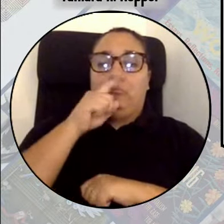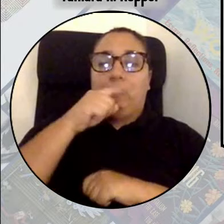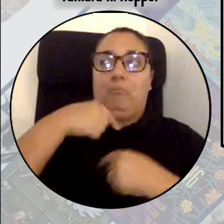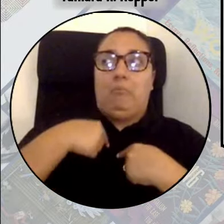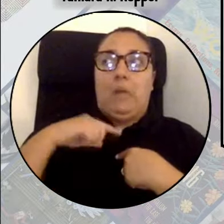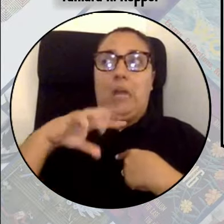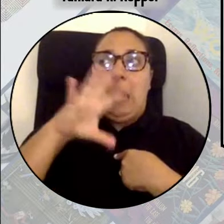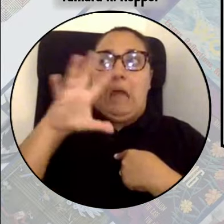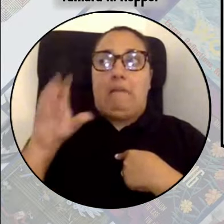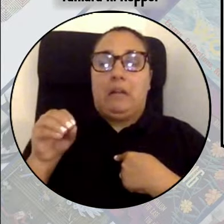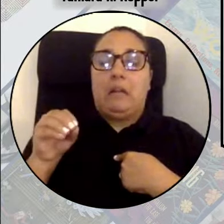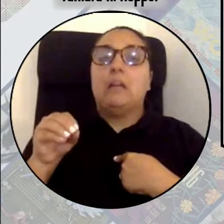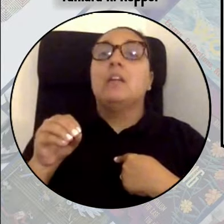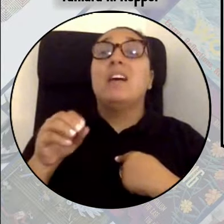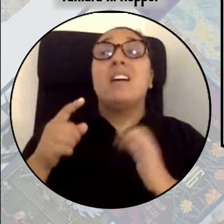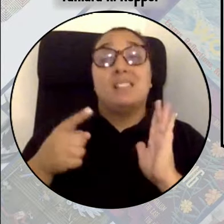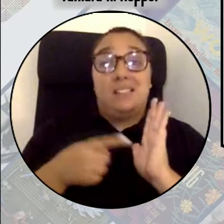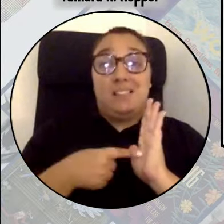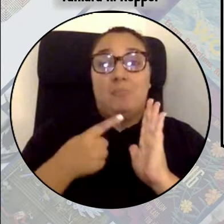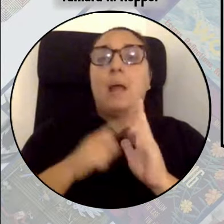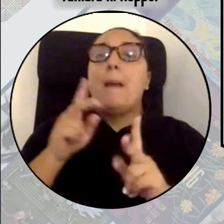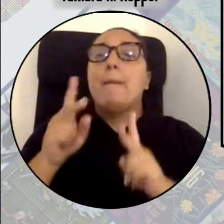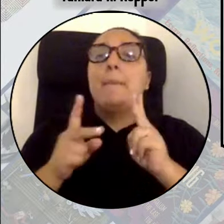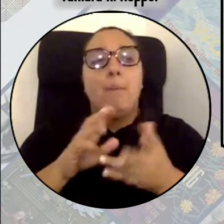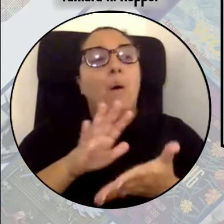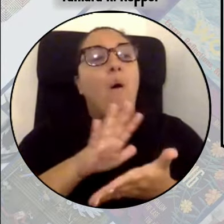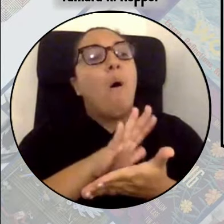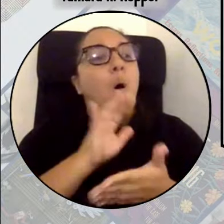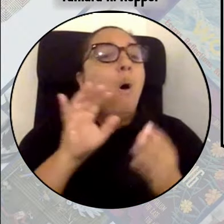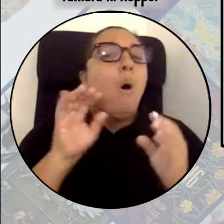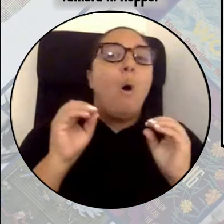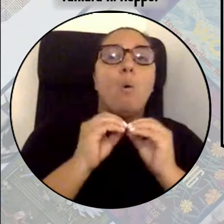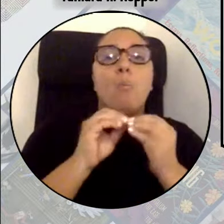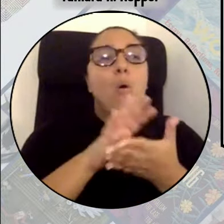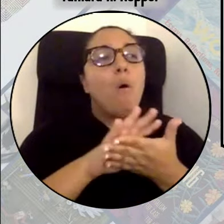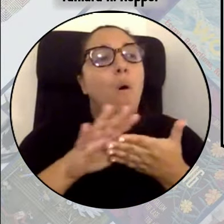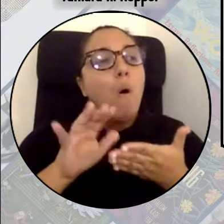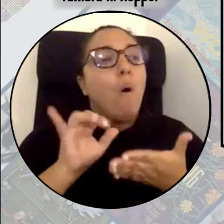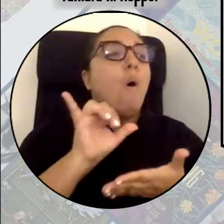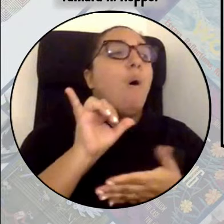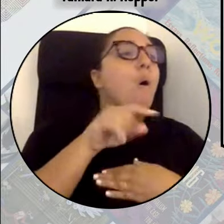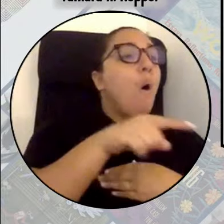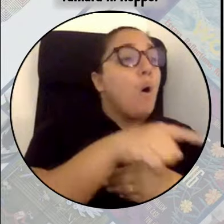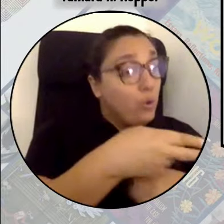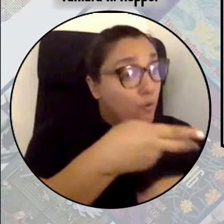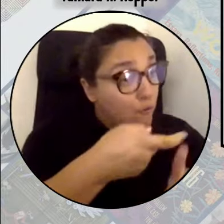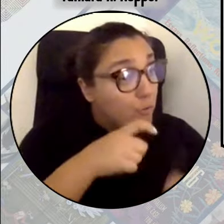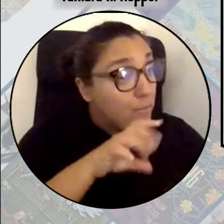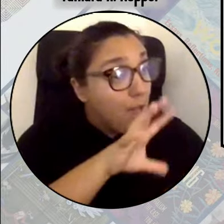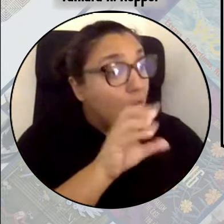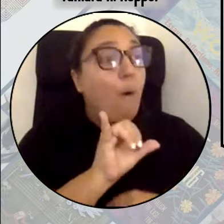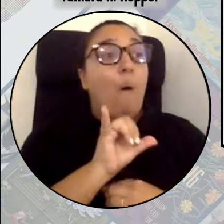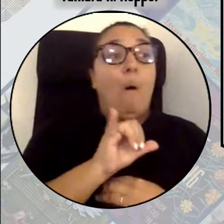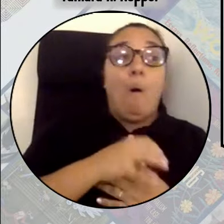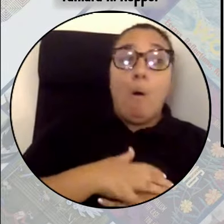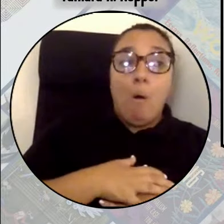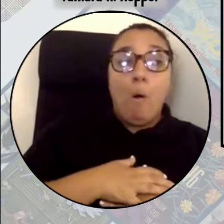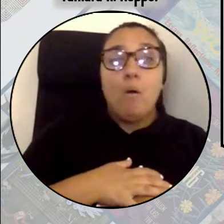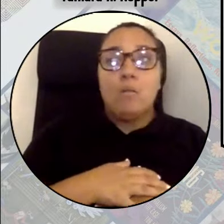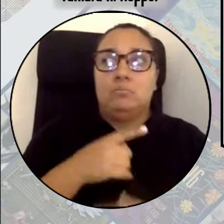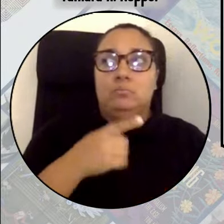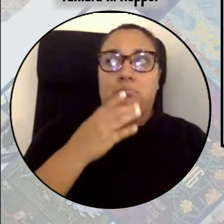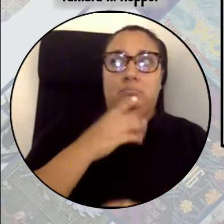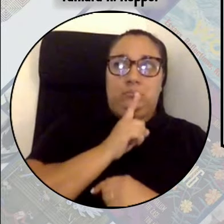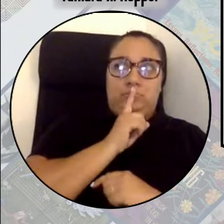treated mildly better, right? So there's levels to a lot of this stuff, right? But all this to say is that even before people get